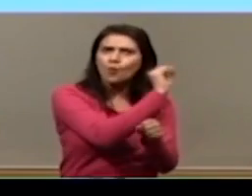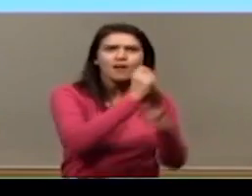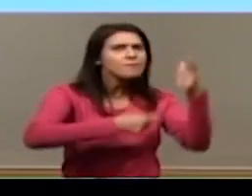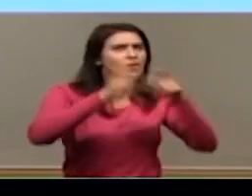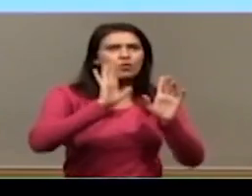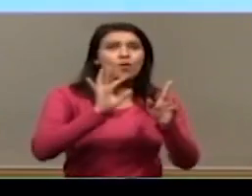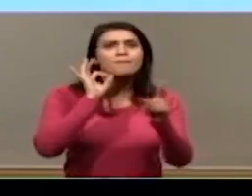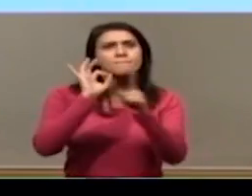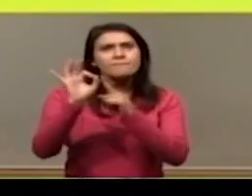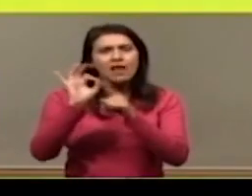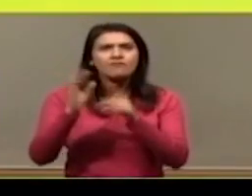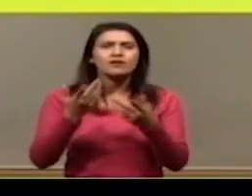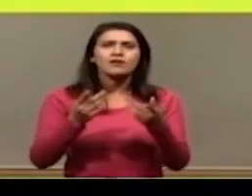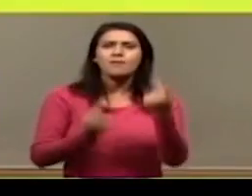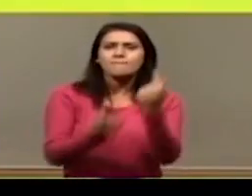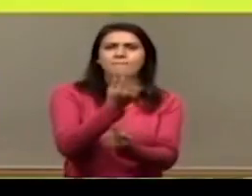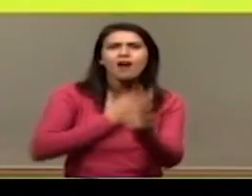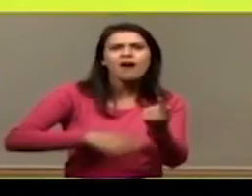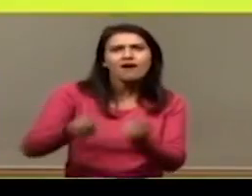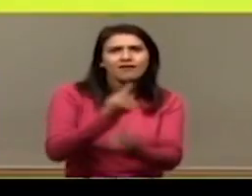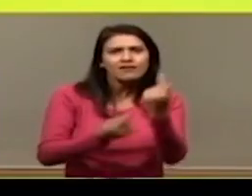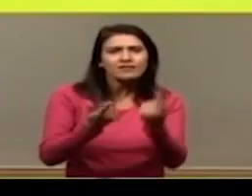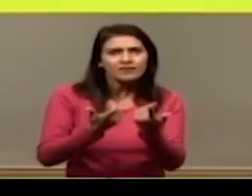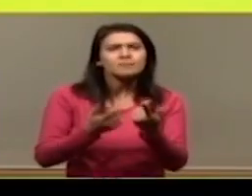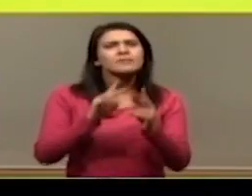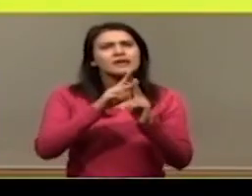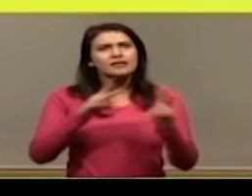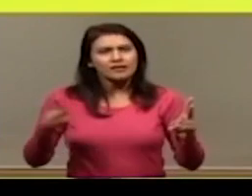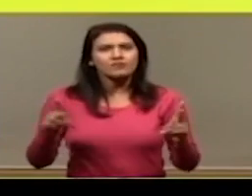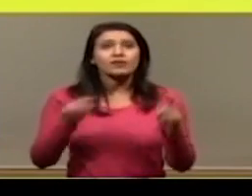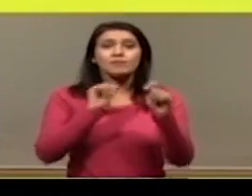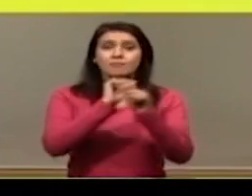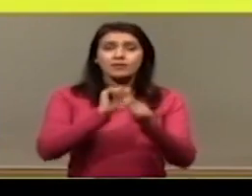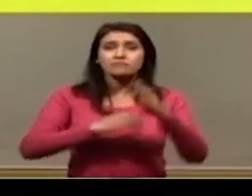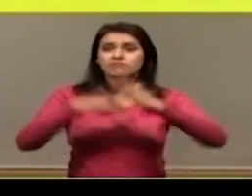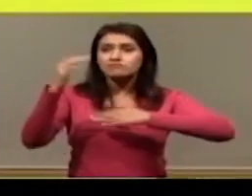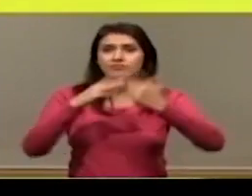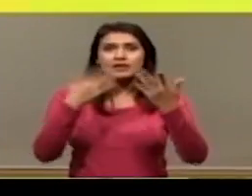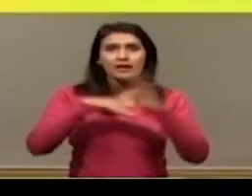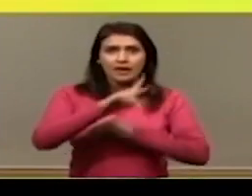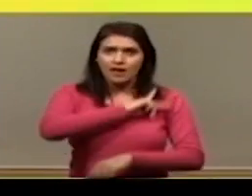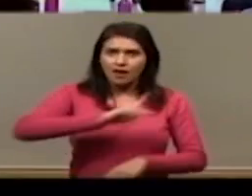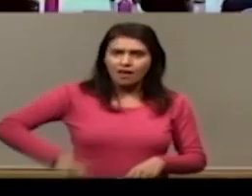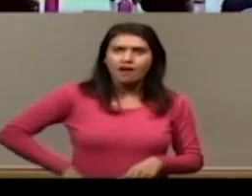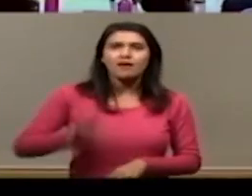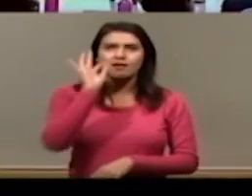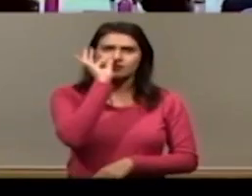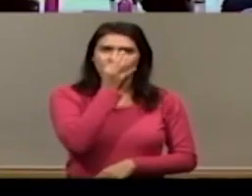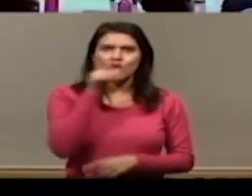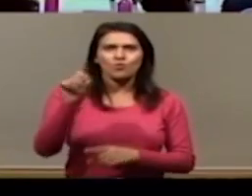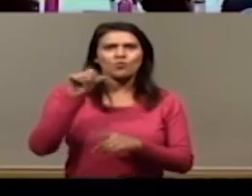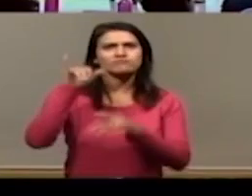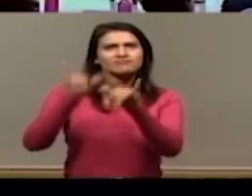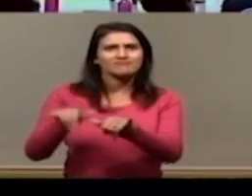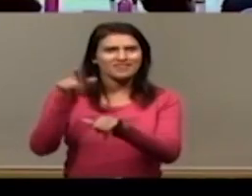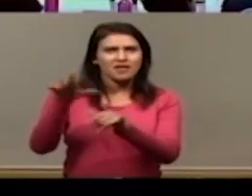but parks, etc. How, and you work in so many states, it's not only in one Karnataka or Chennai where you're based.